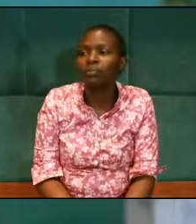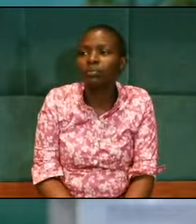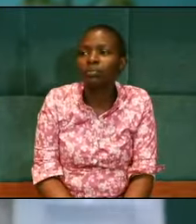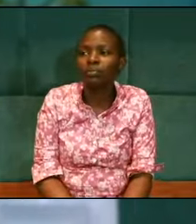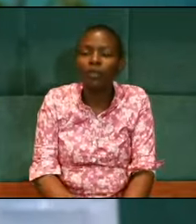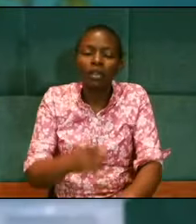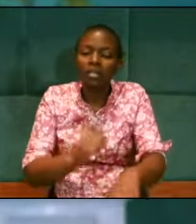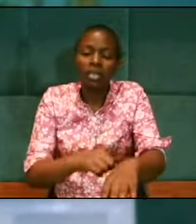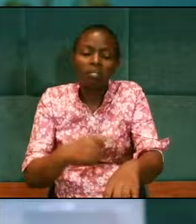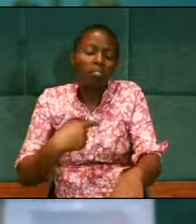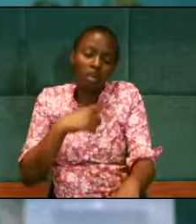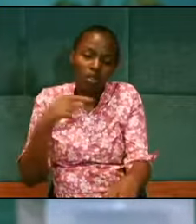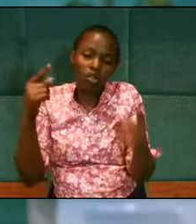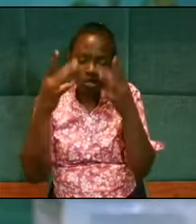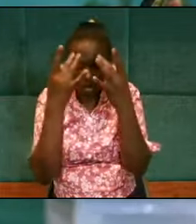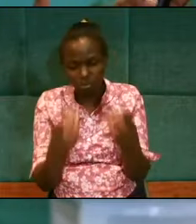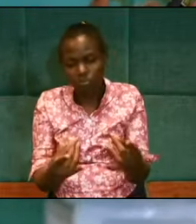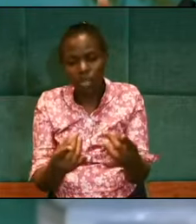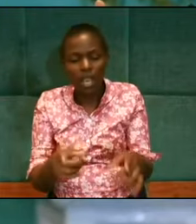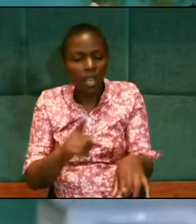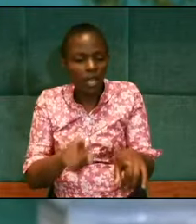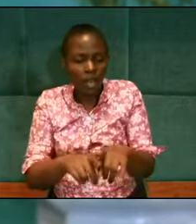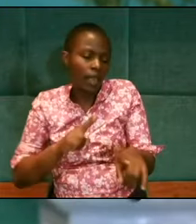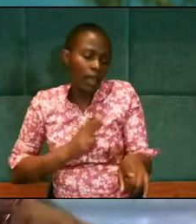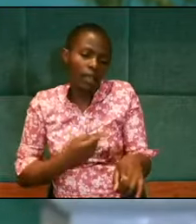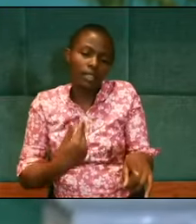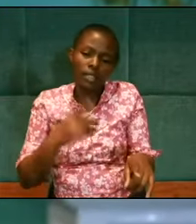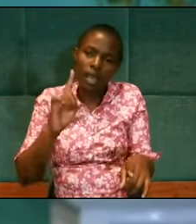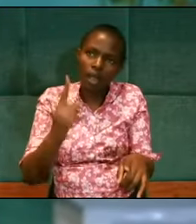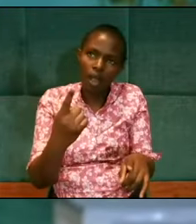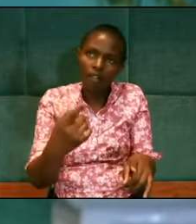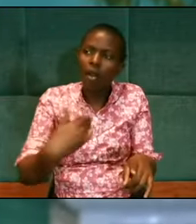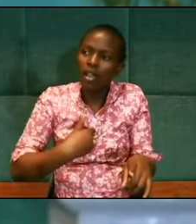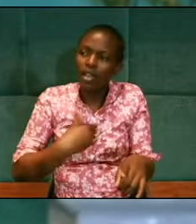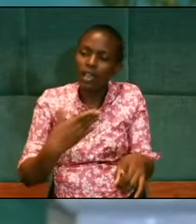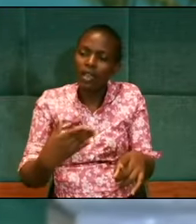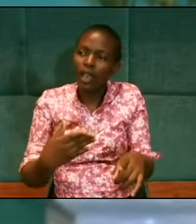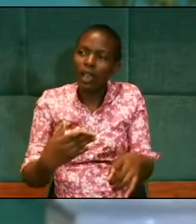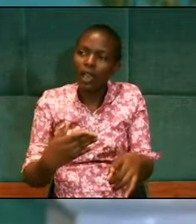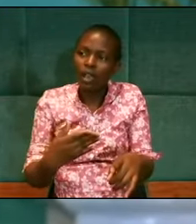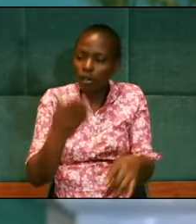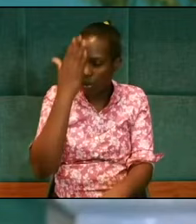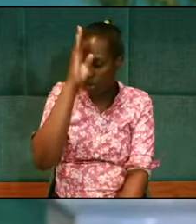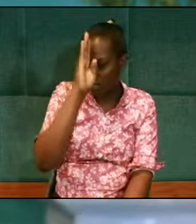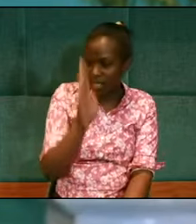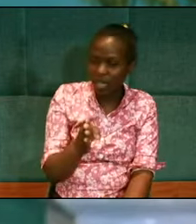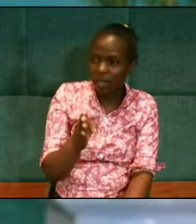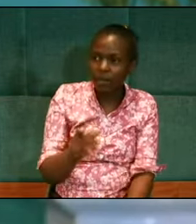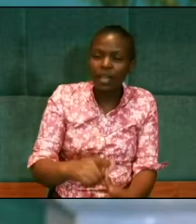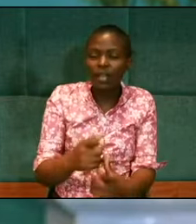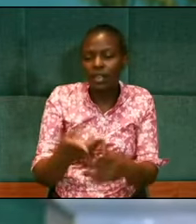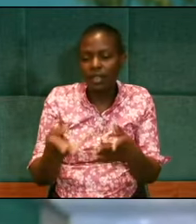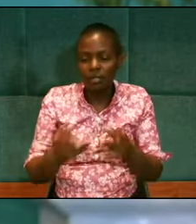Whenever I go to weddings, like you had one here on Sunday, Pastor, am I correct? And they are saying this, and young people are